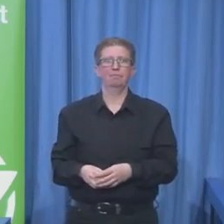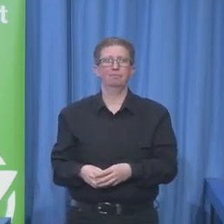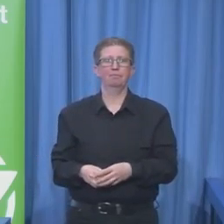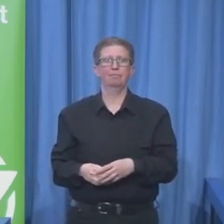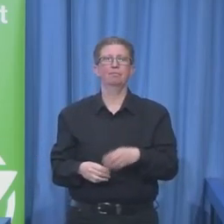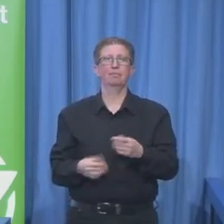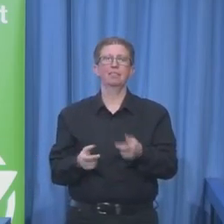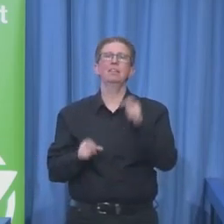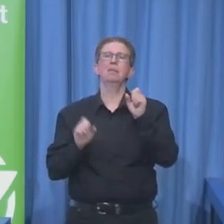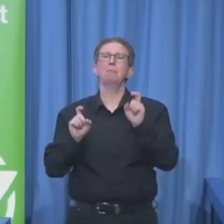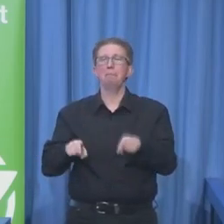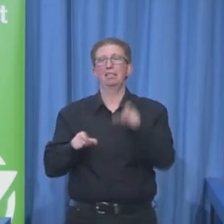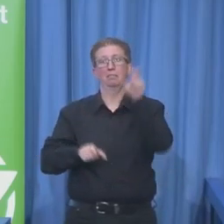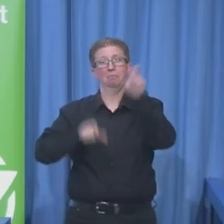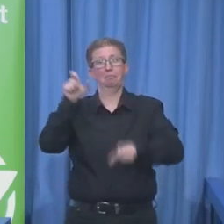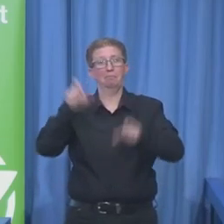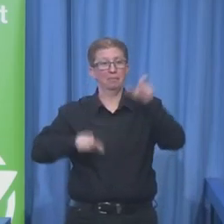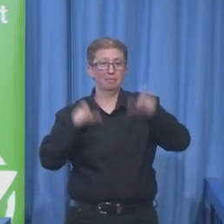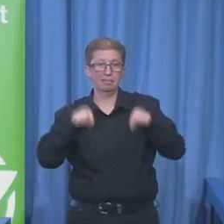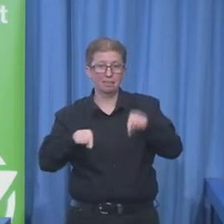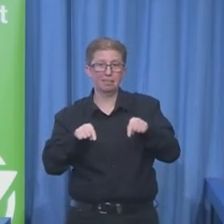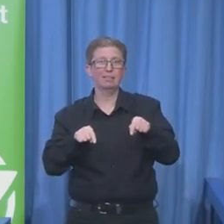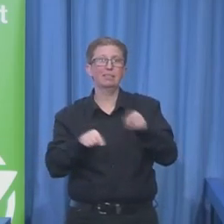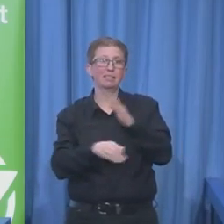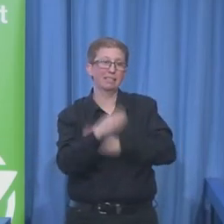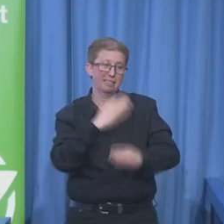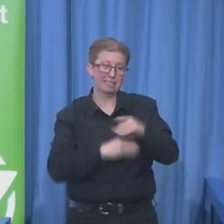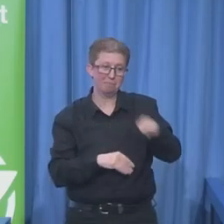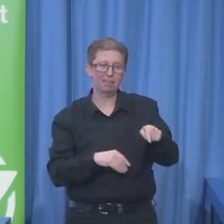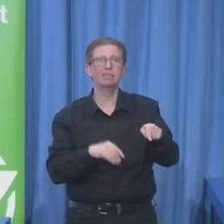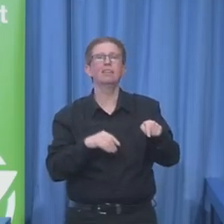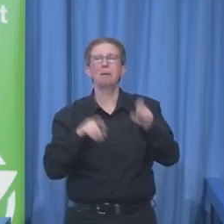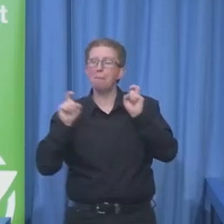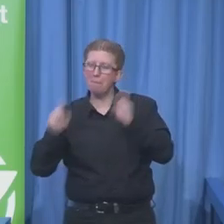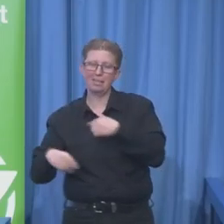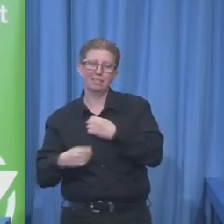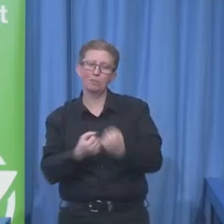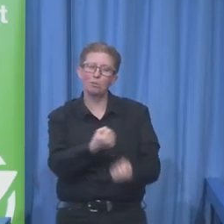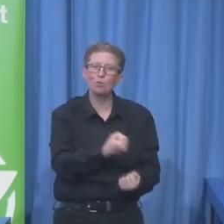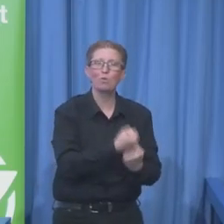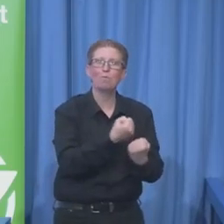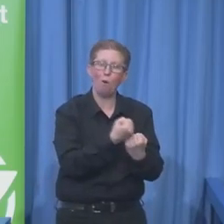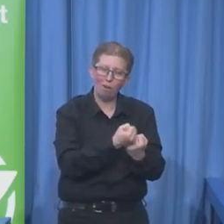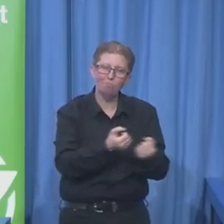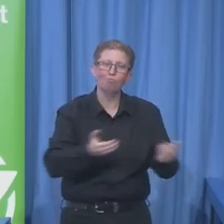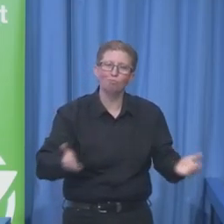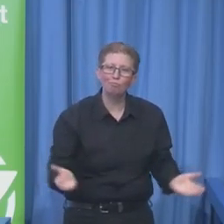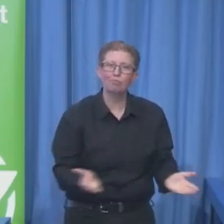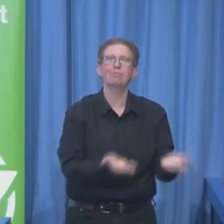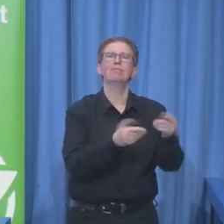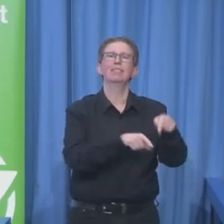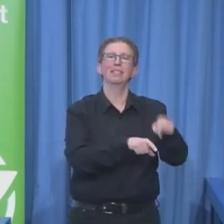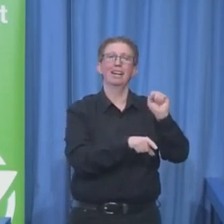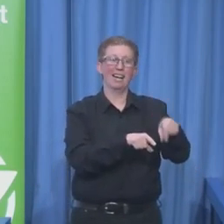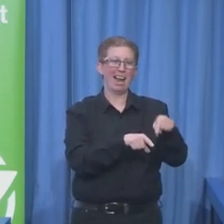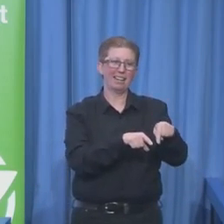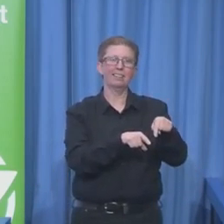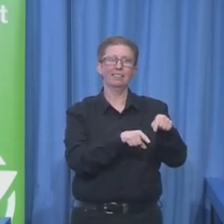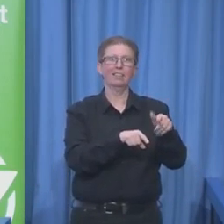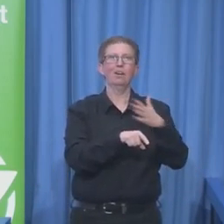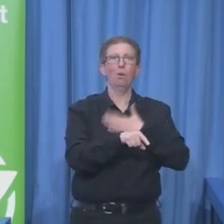and municipalities. We want to increase the number of persons in regular employment. So Alfred estimates that it will